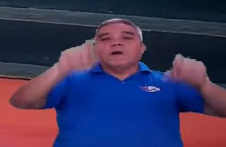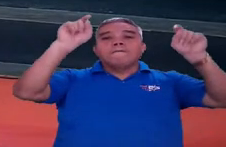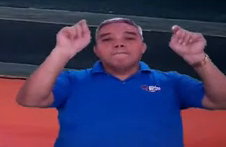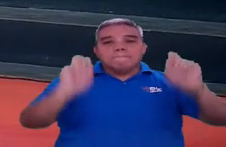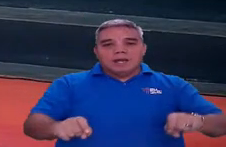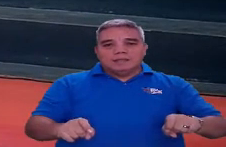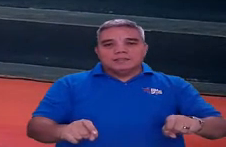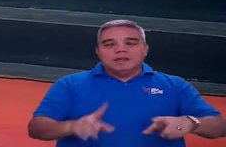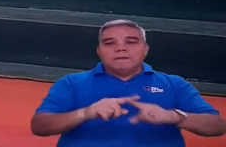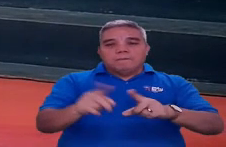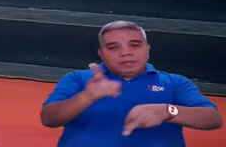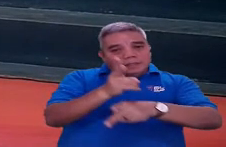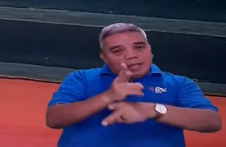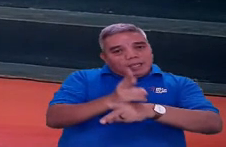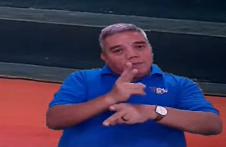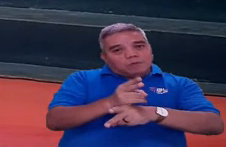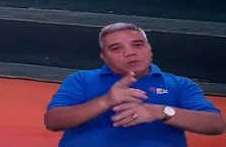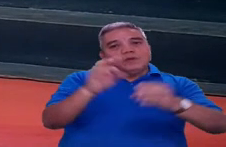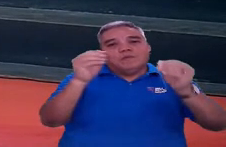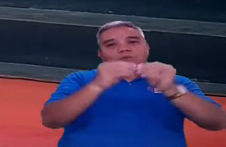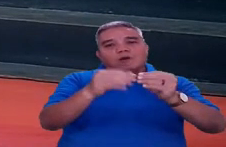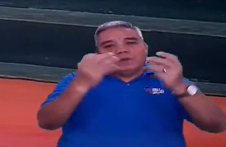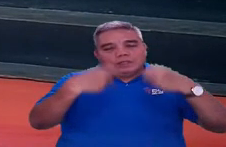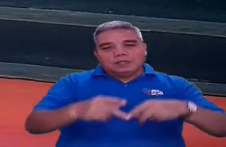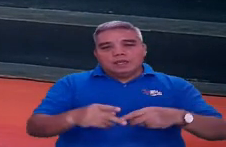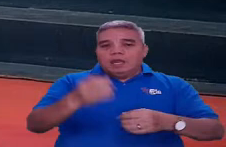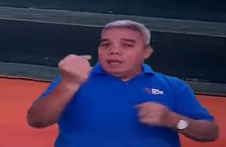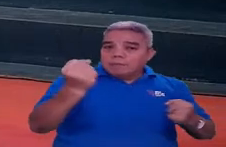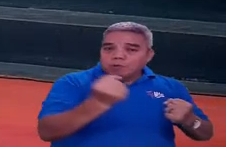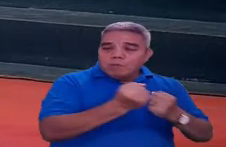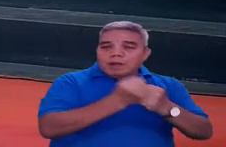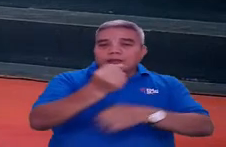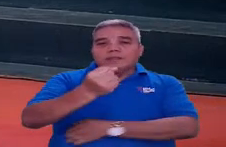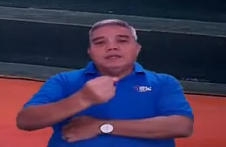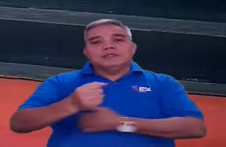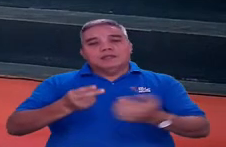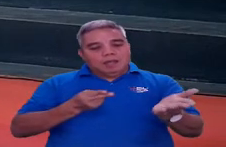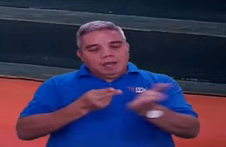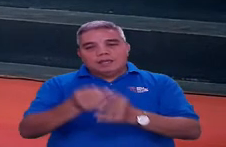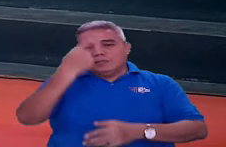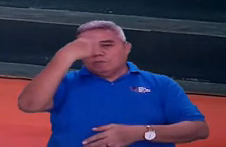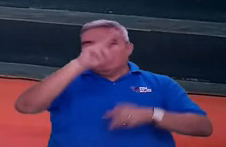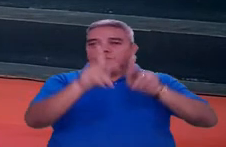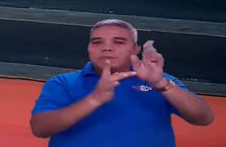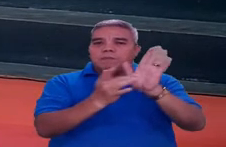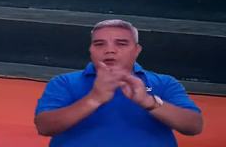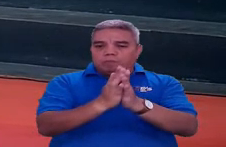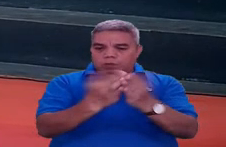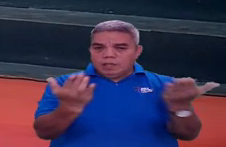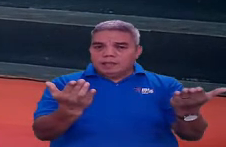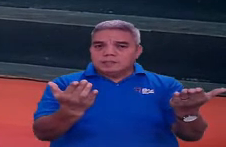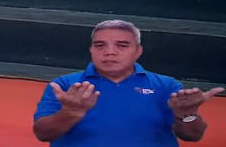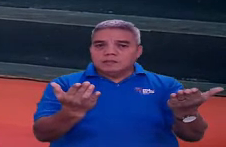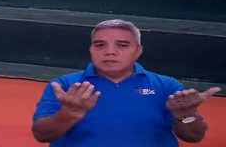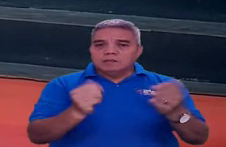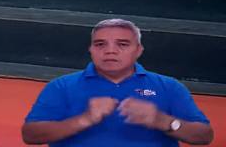must be taken advantage. Provide things, honest, before people, the Bible says in our text.